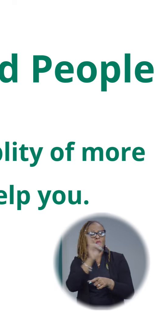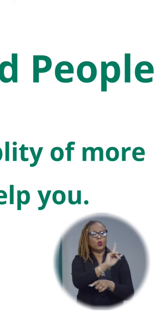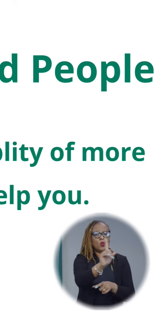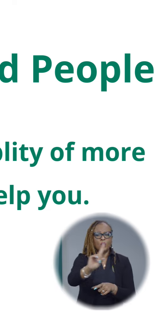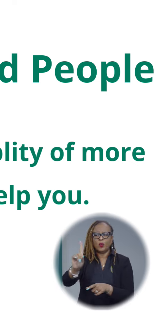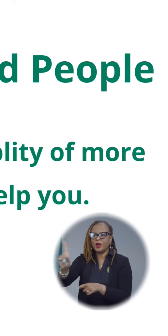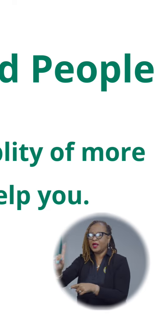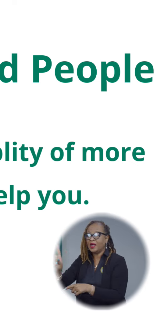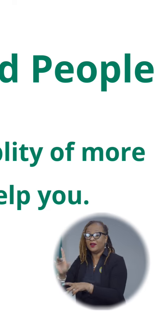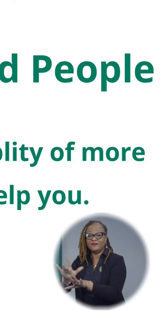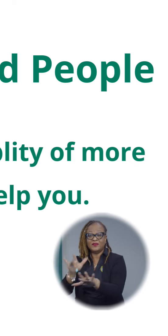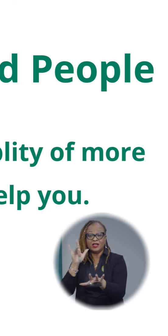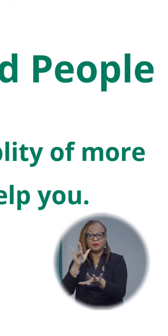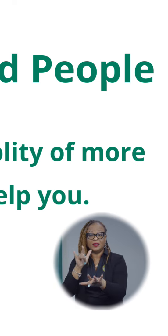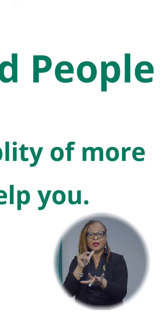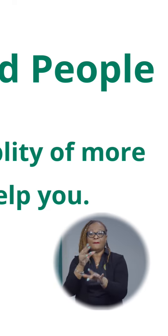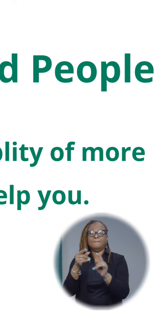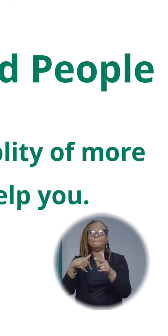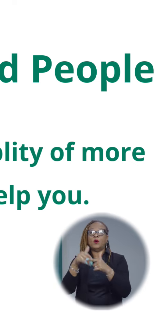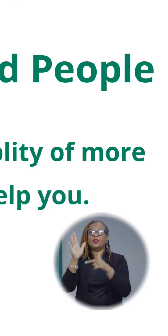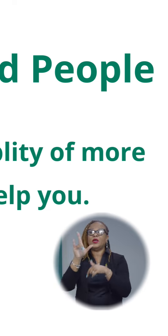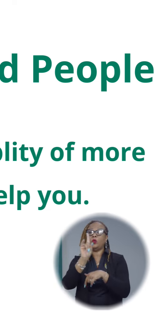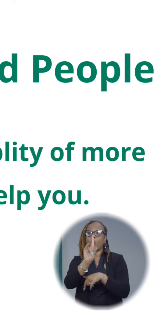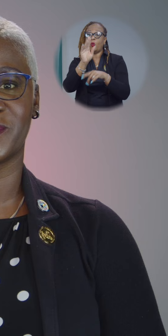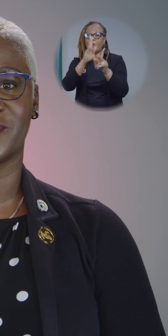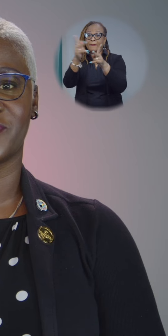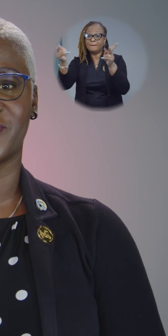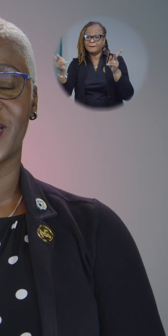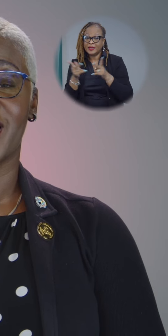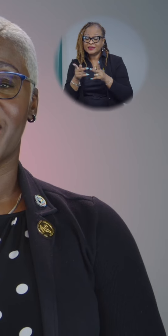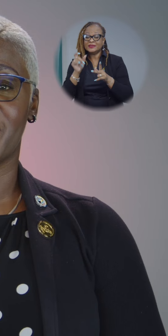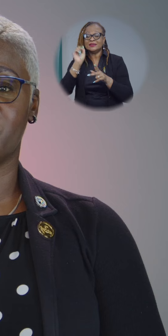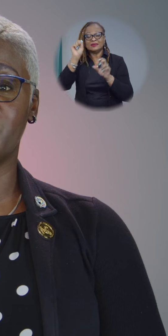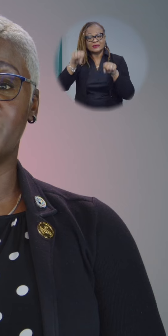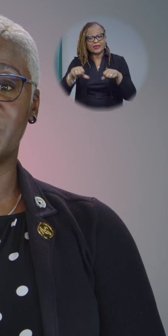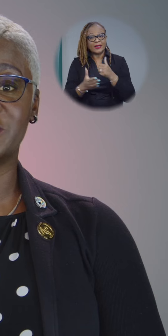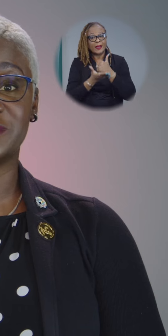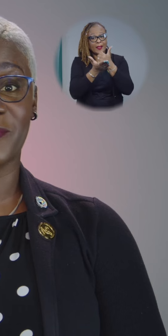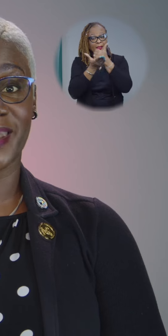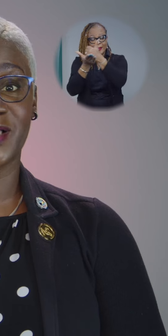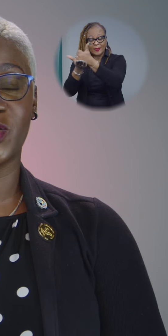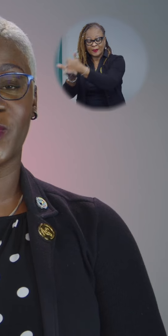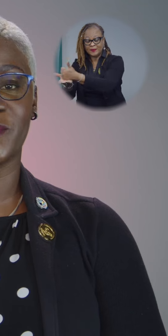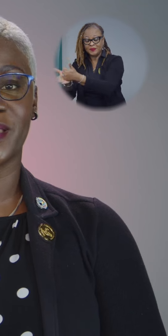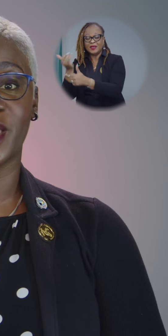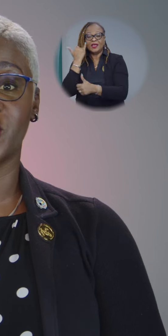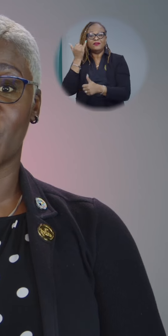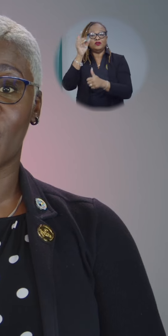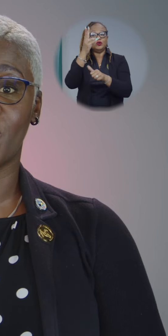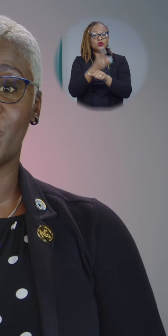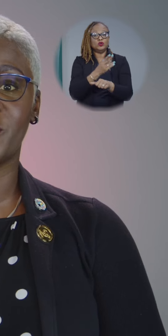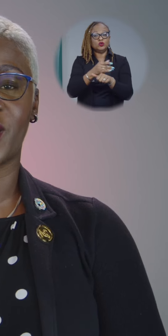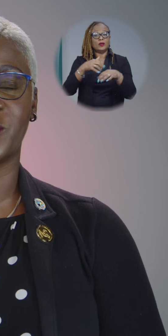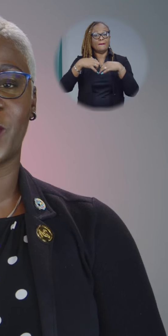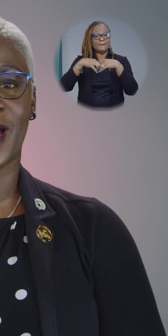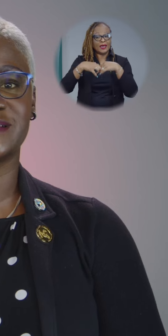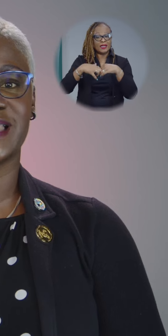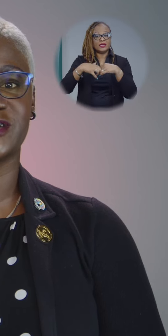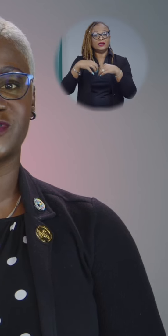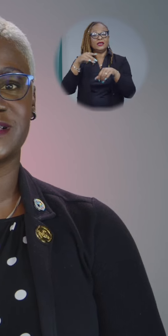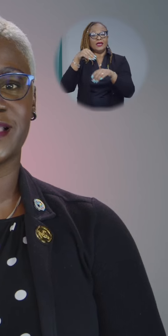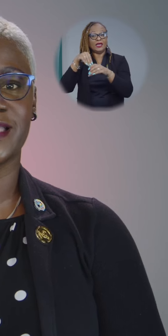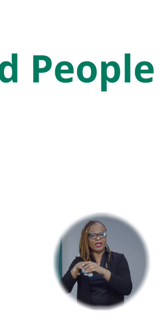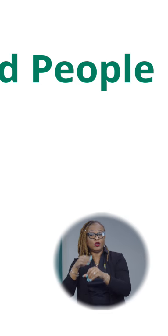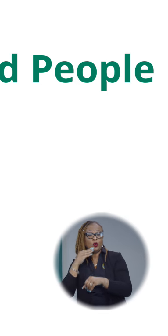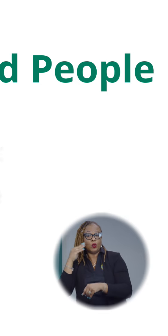of more than one facility that can help you if you use medical equipment in your home that requires